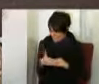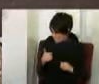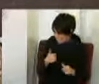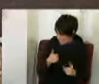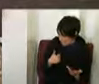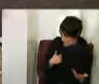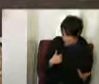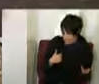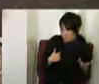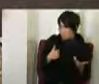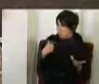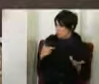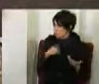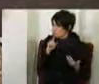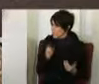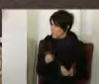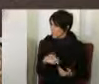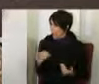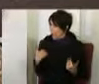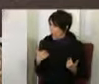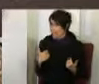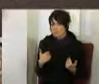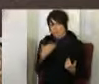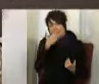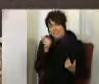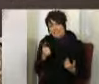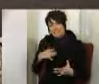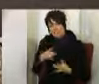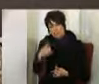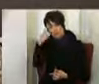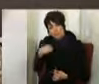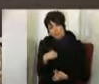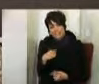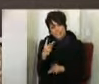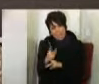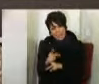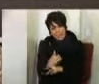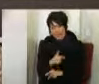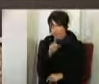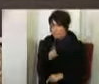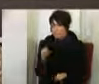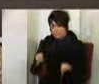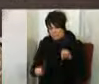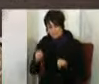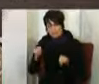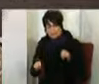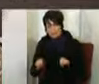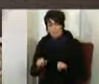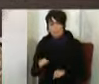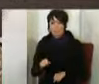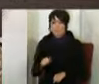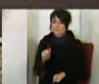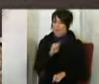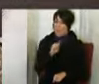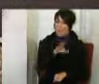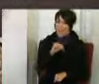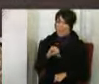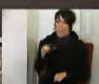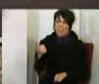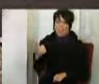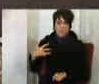have doubted that you would really have our best interests at heart. We have doubted ourselves, and others have